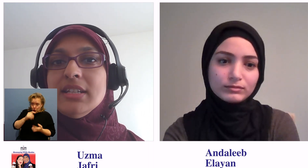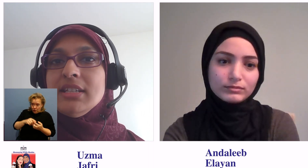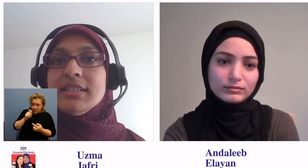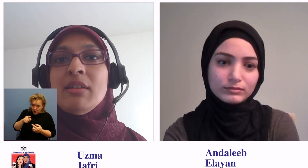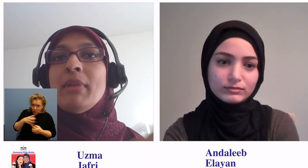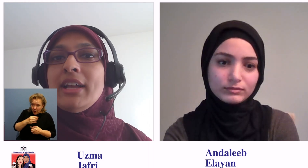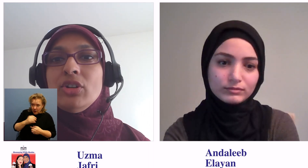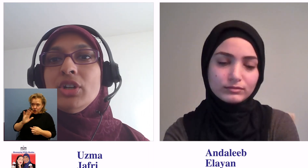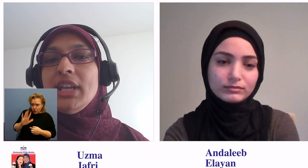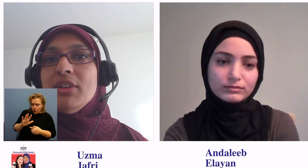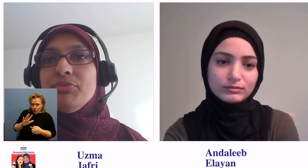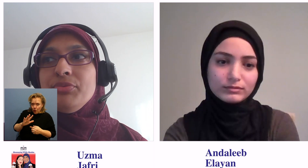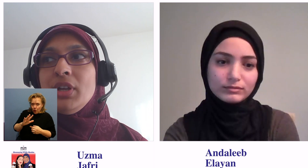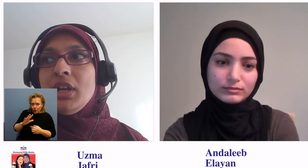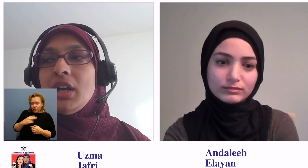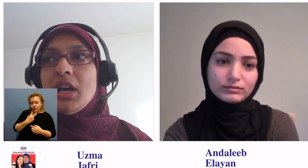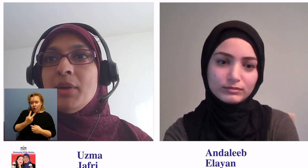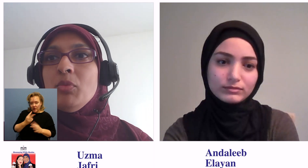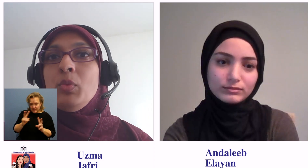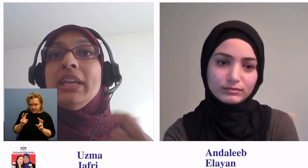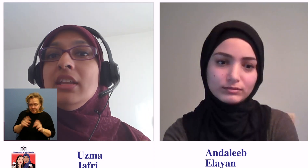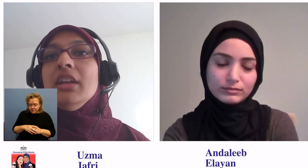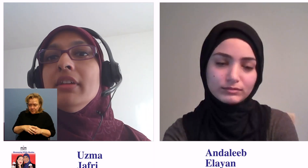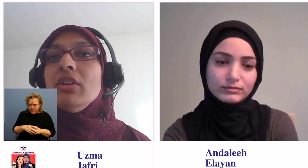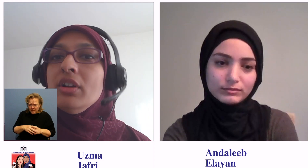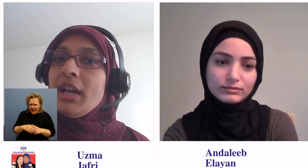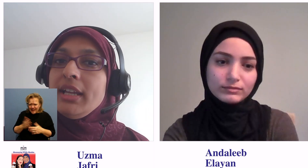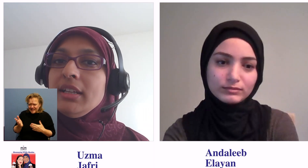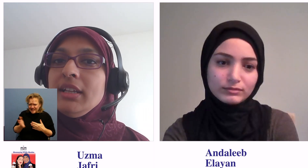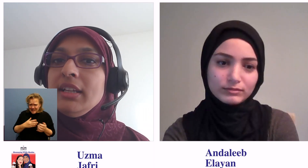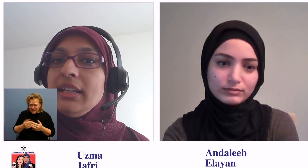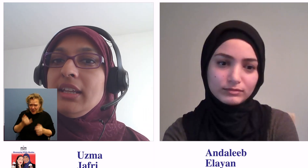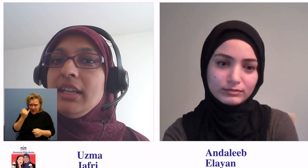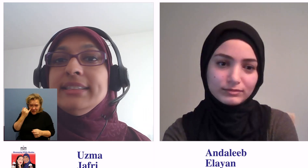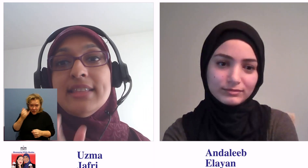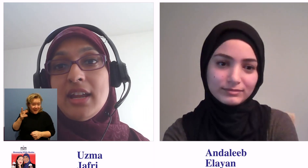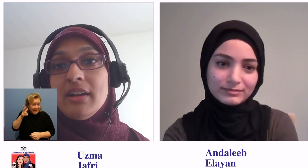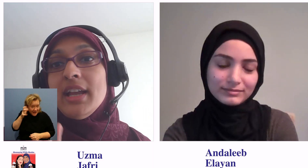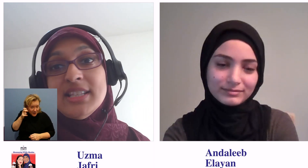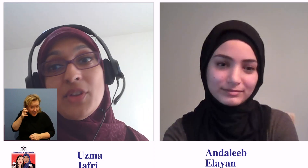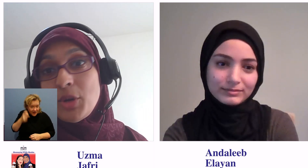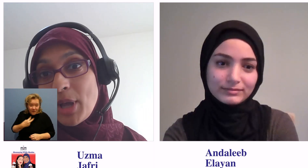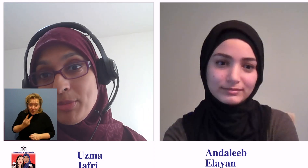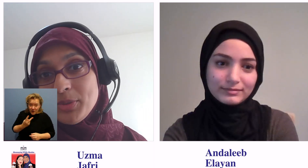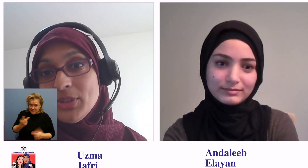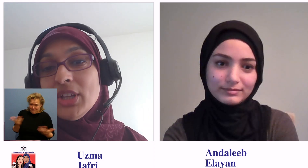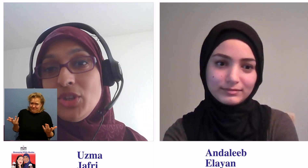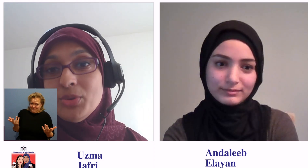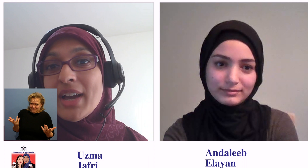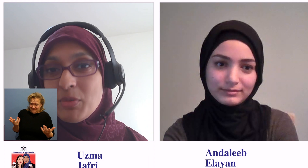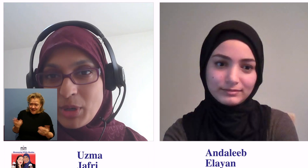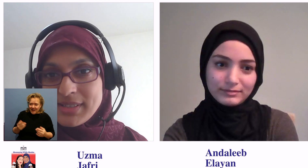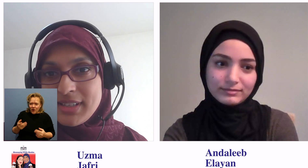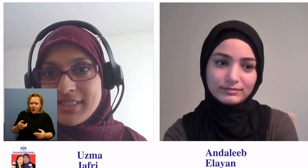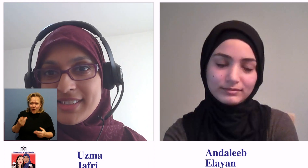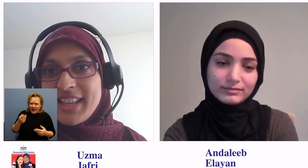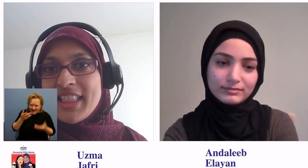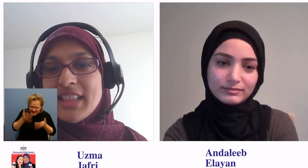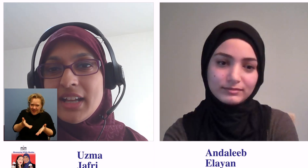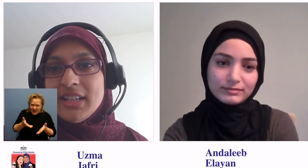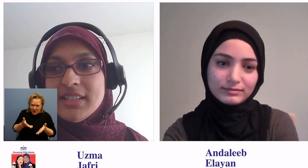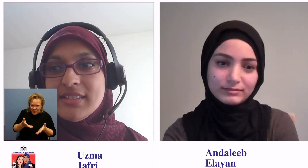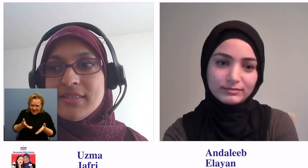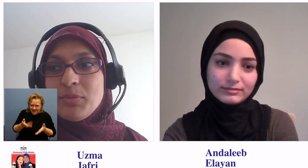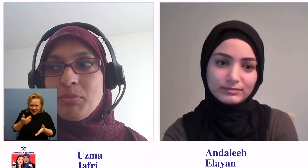And it doesn't matter if, um, we can hear it or not, it's there and it's very palpable. Like you have a presence